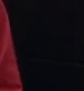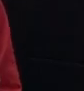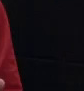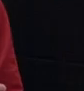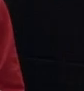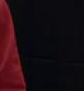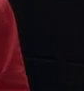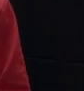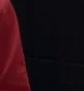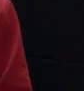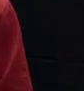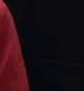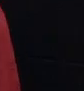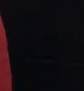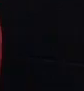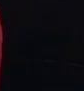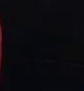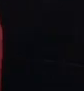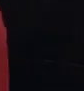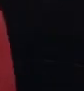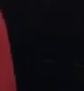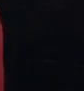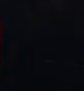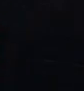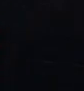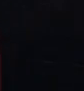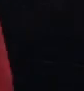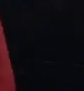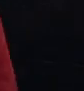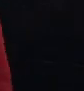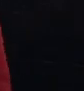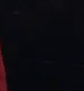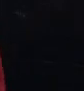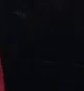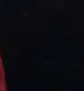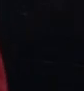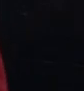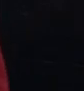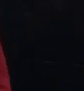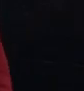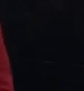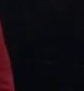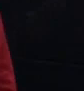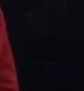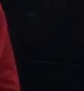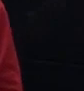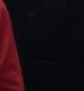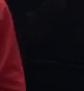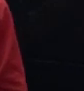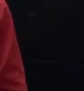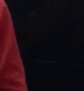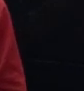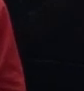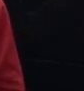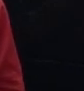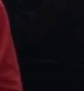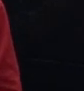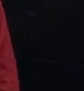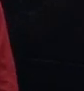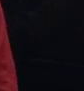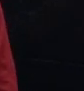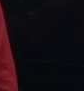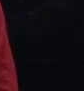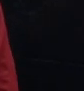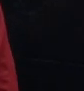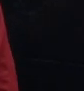third year doing this event, and I can remember seeing you at least yes. at one or two of them for sure. Oh, absolutely, absolutely. And it was Governor